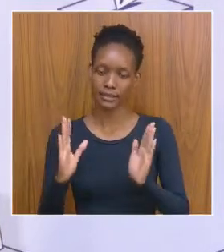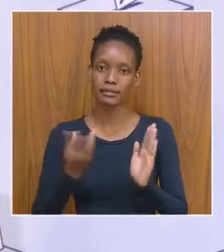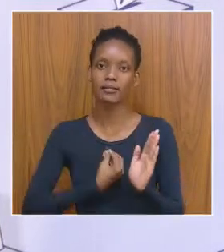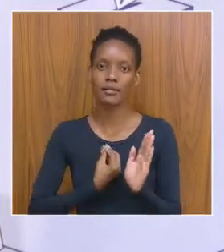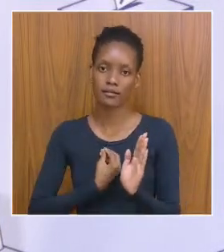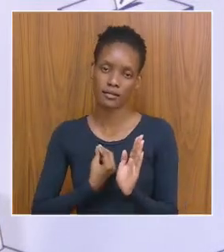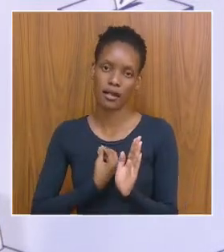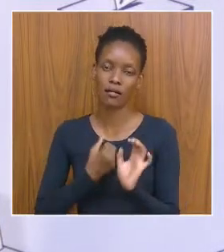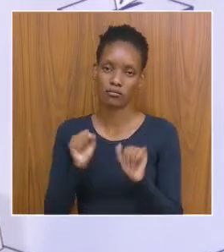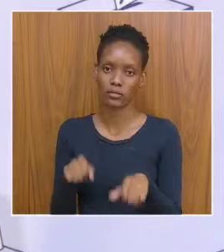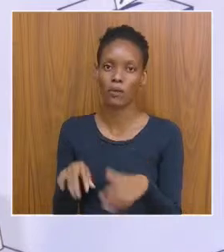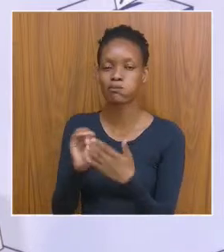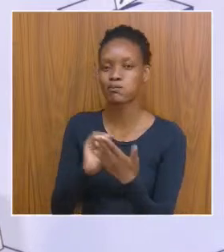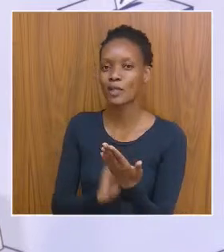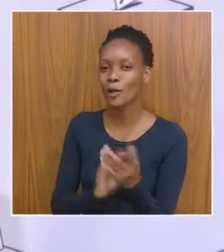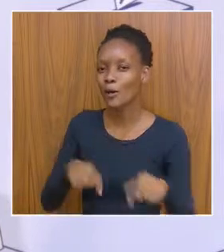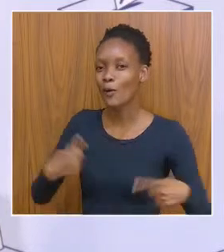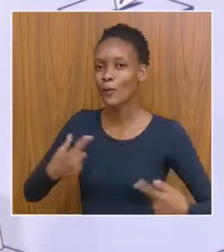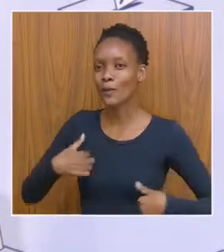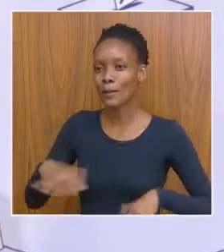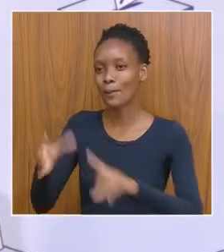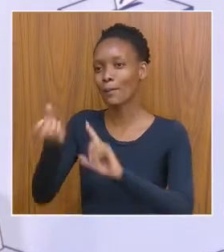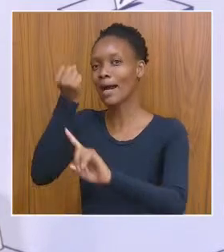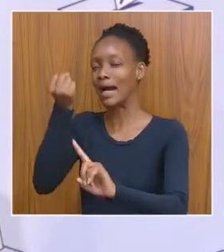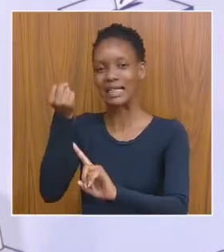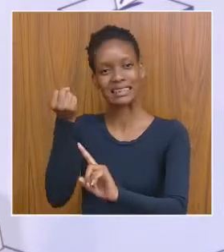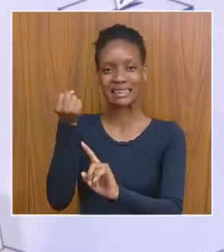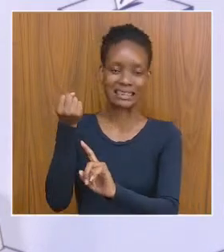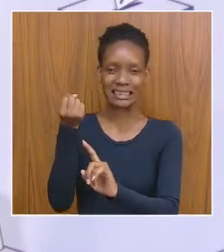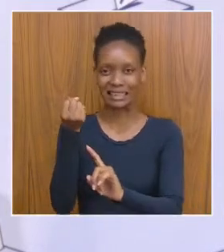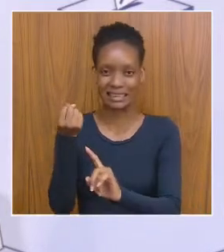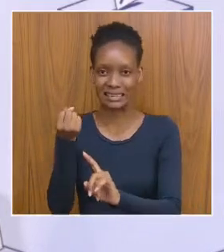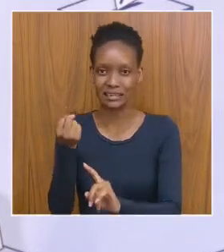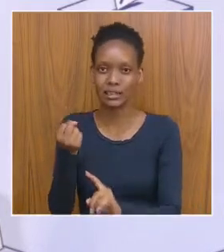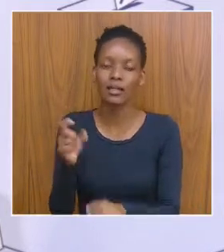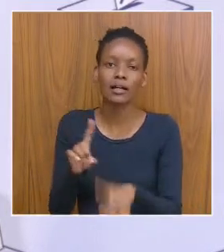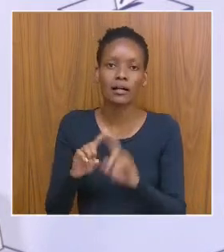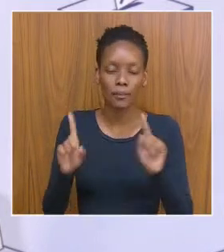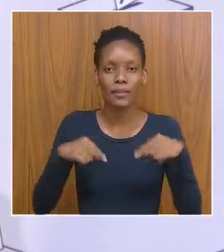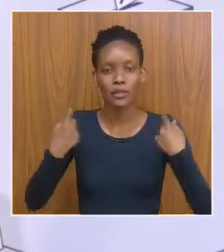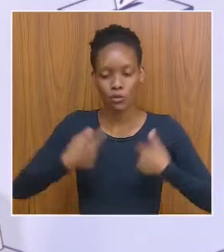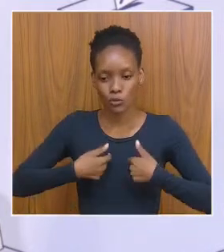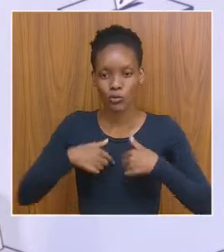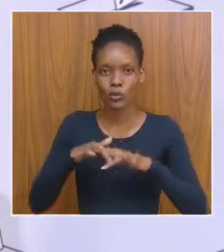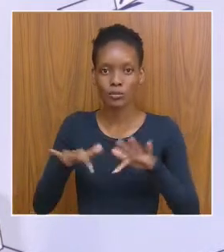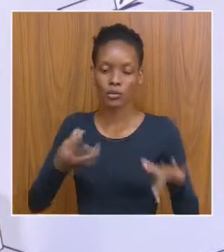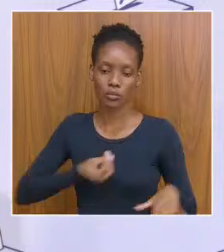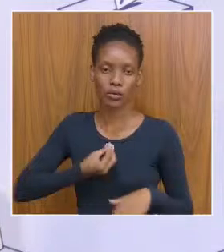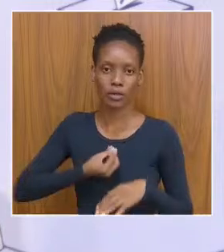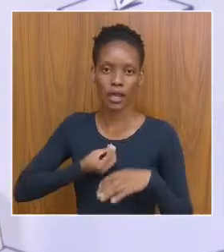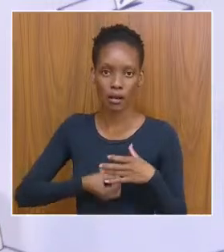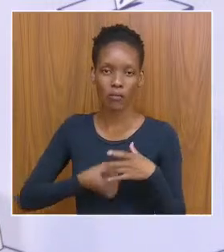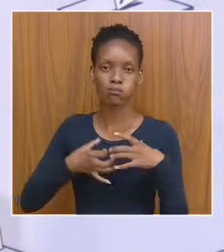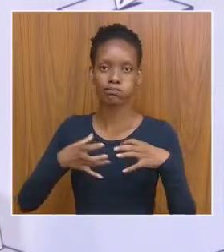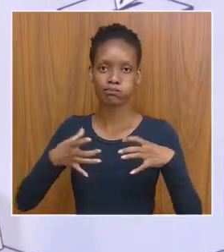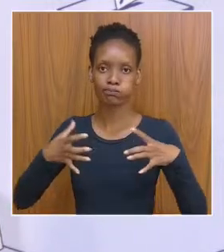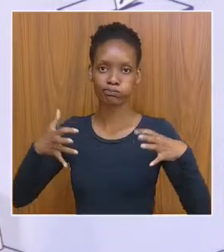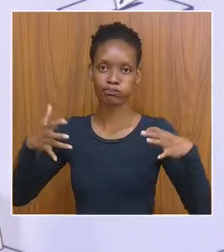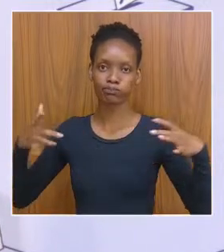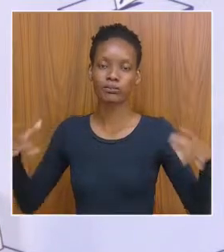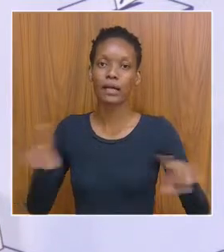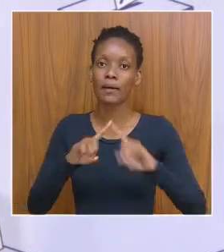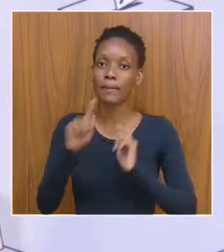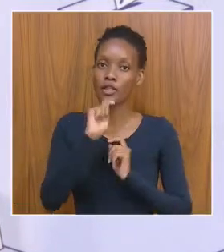18 to 39 years. We are not yet there, because we are an increasingly young population, but we have benefited from the